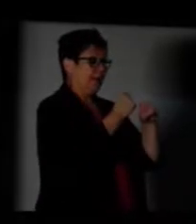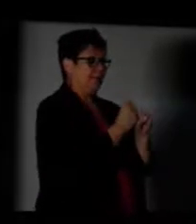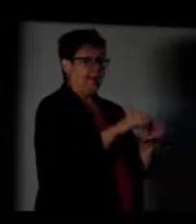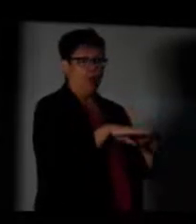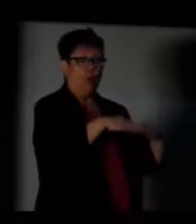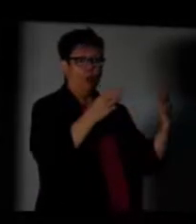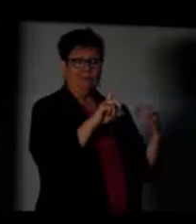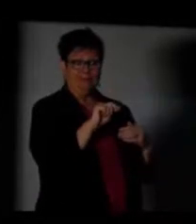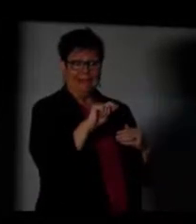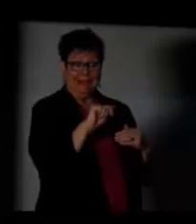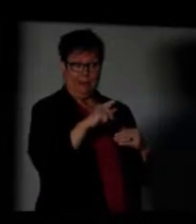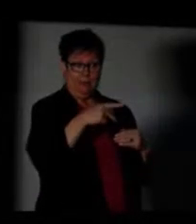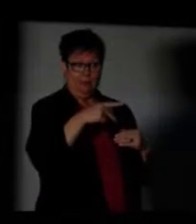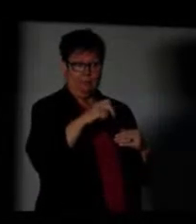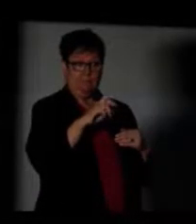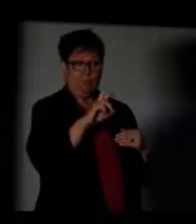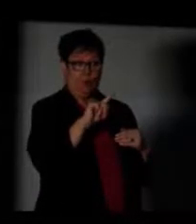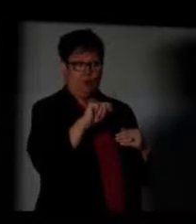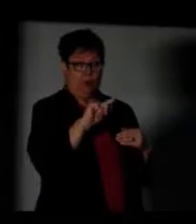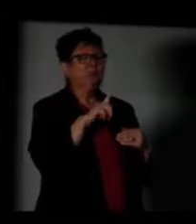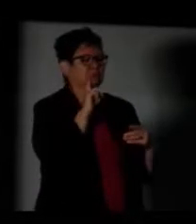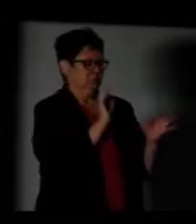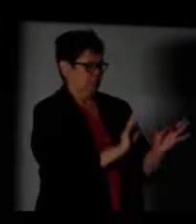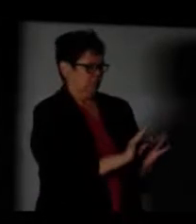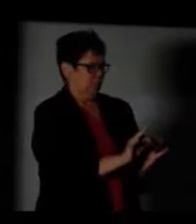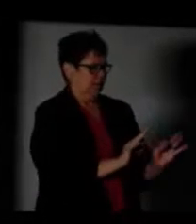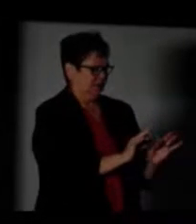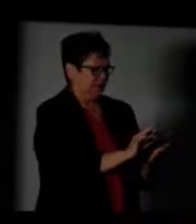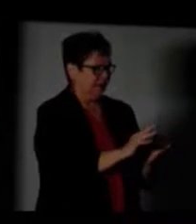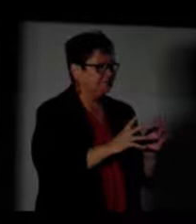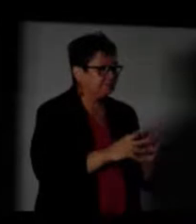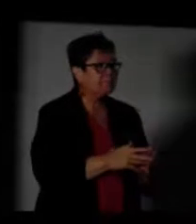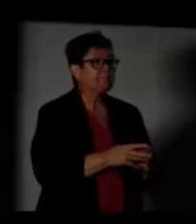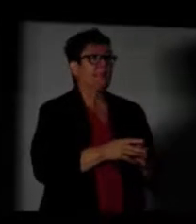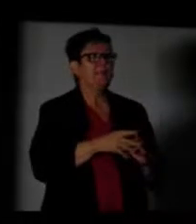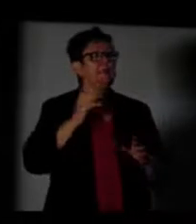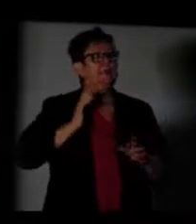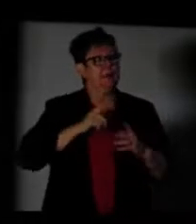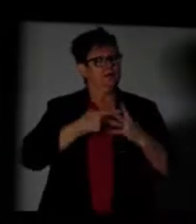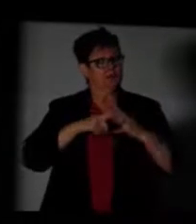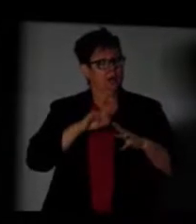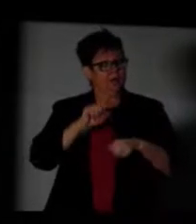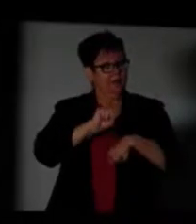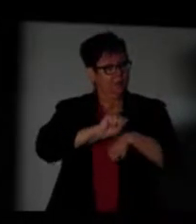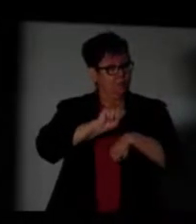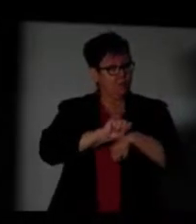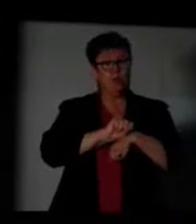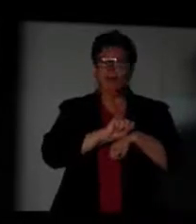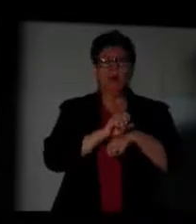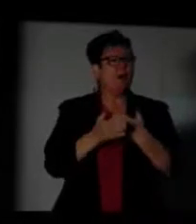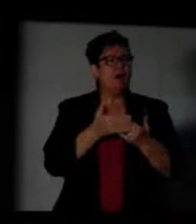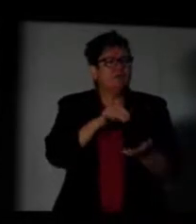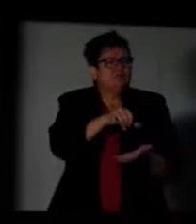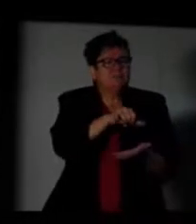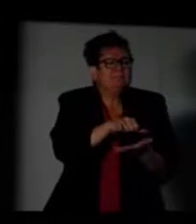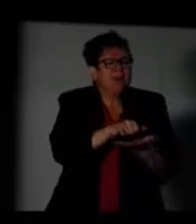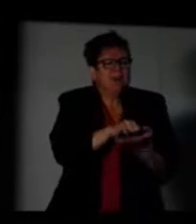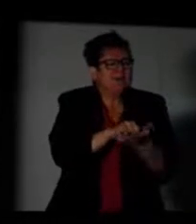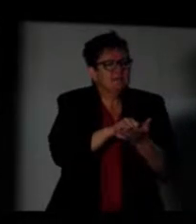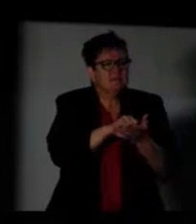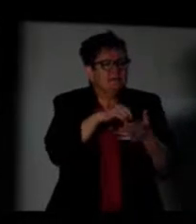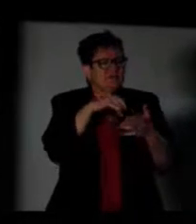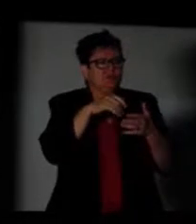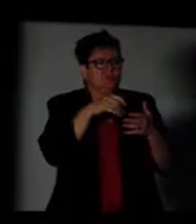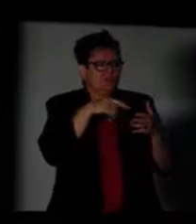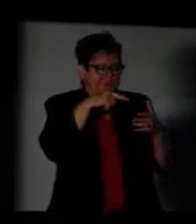which I'll tell you about in a few minutes. At the time we started this work, I would say it was almost impossible to get to our museum's